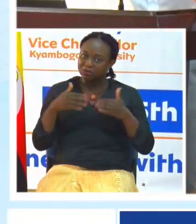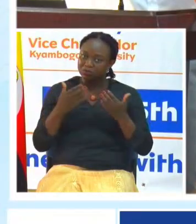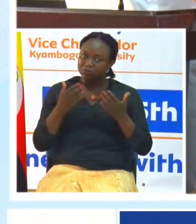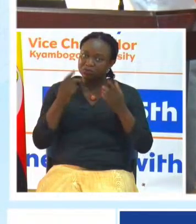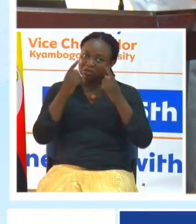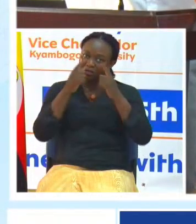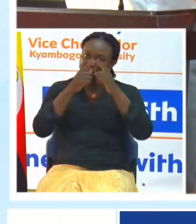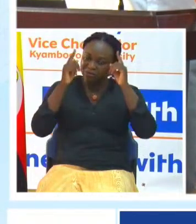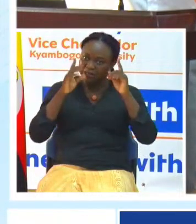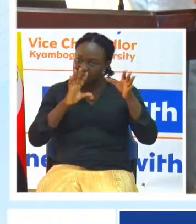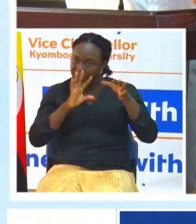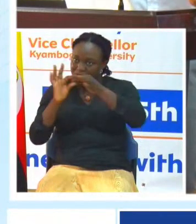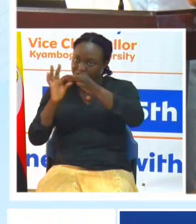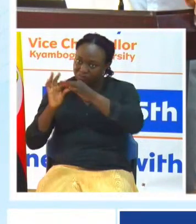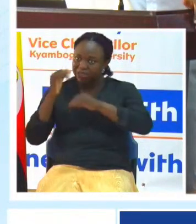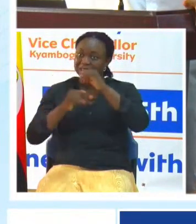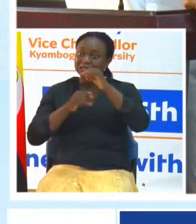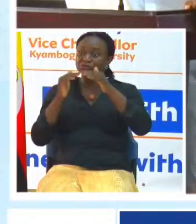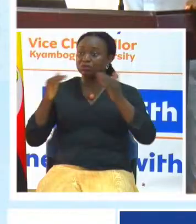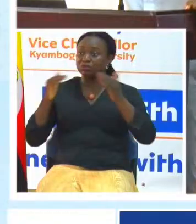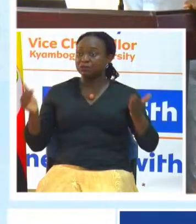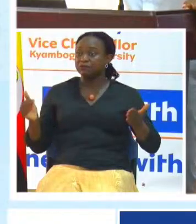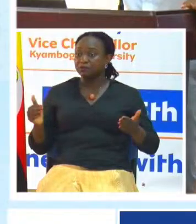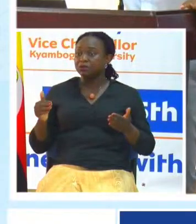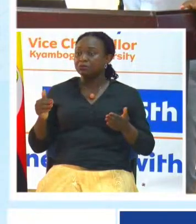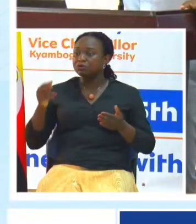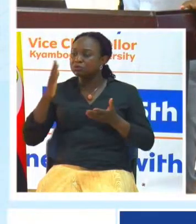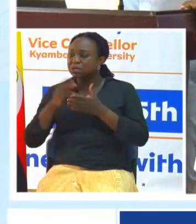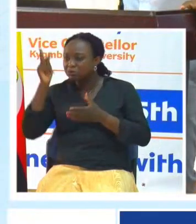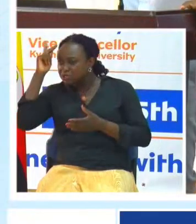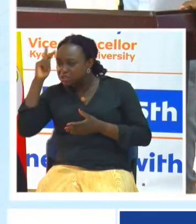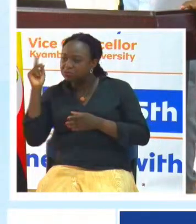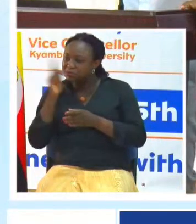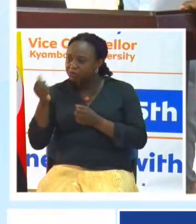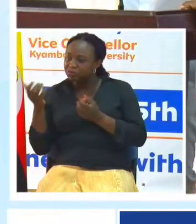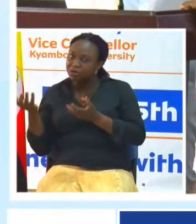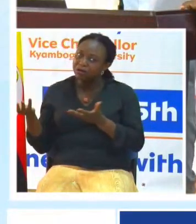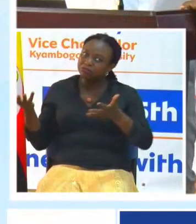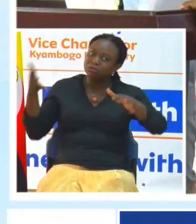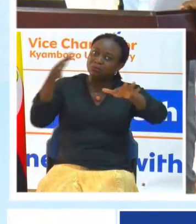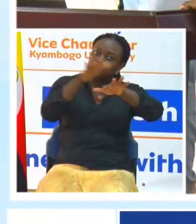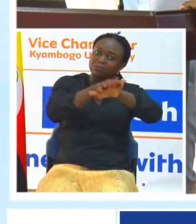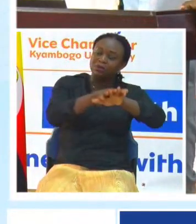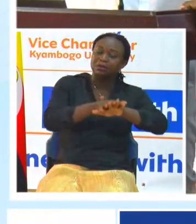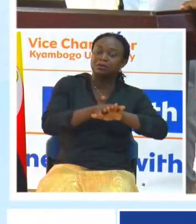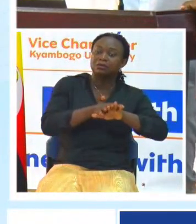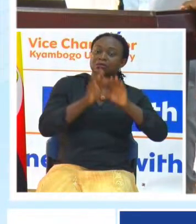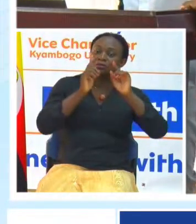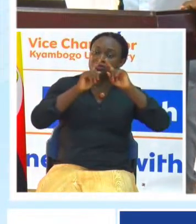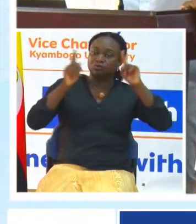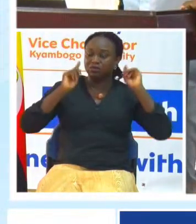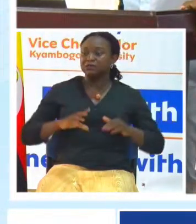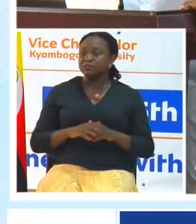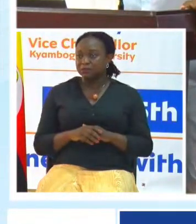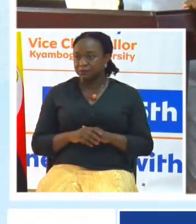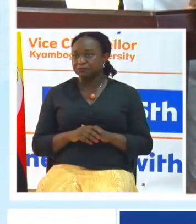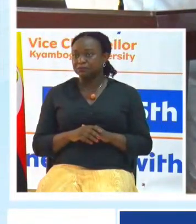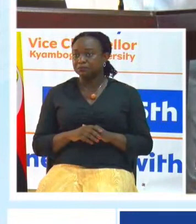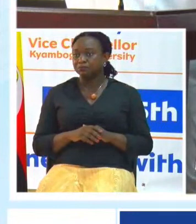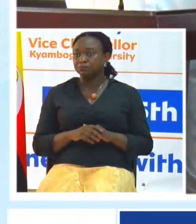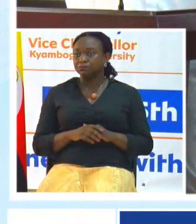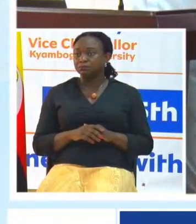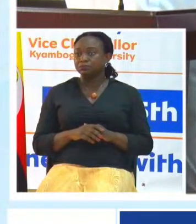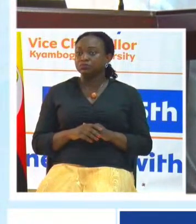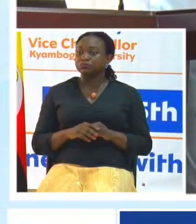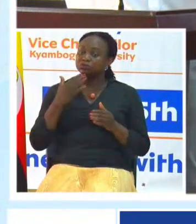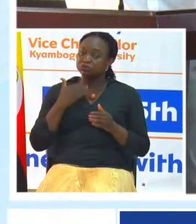campuses. Because you bring a lot of talent and a lot of different flavor and diversity on their campuses. Meaning that